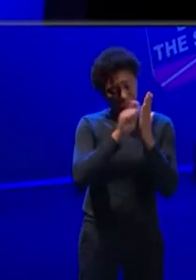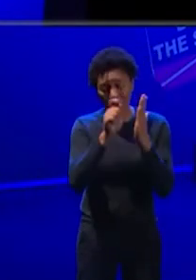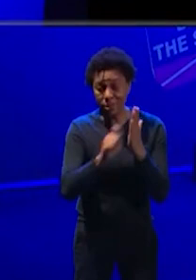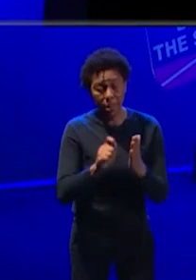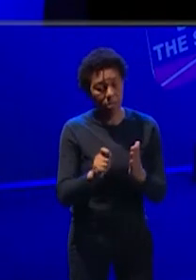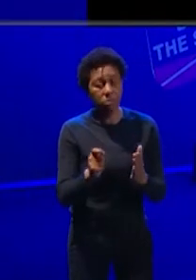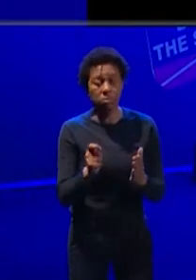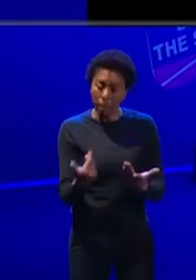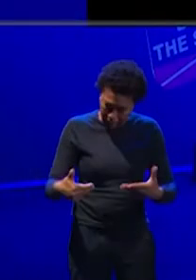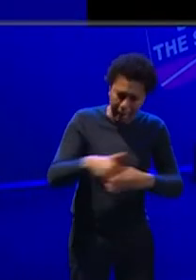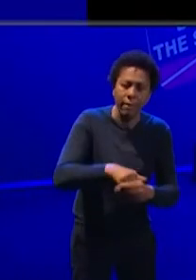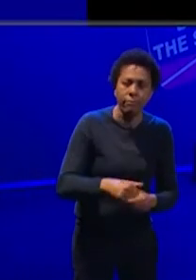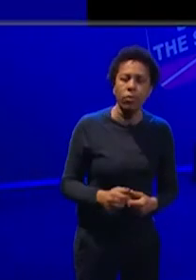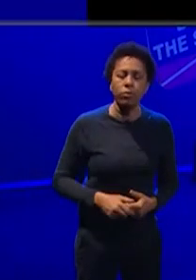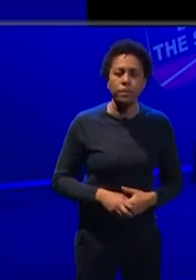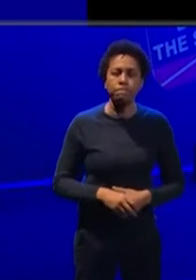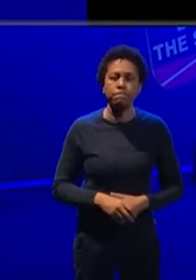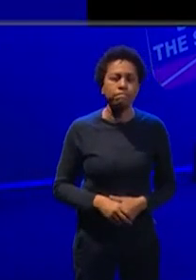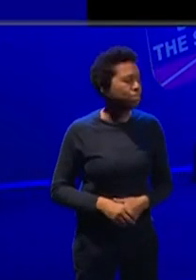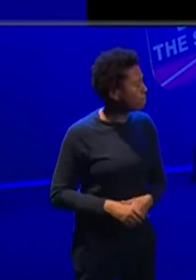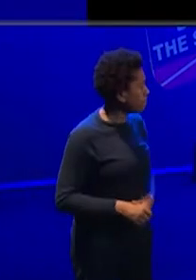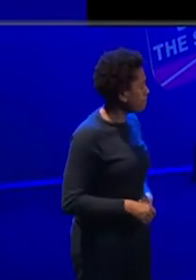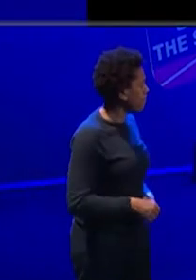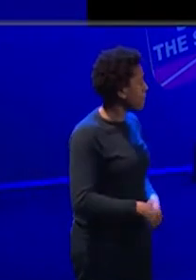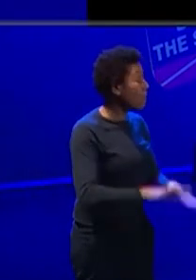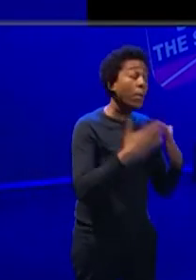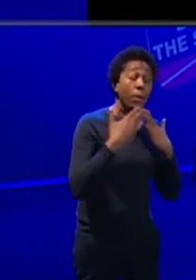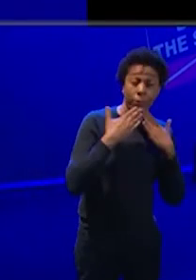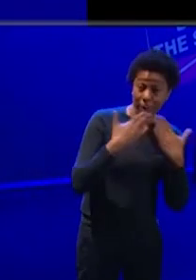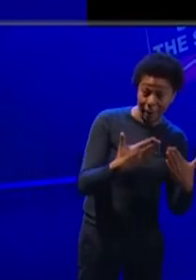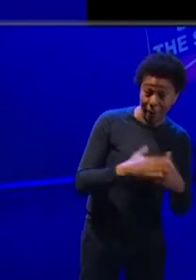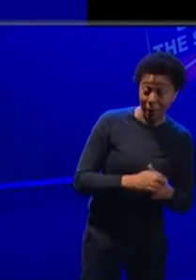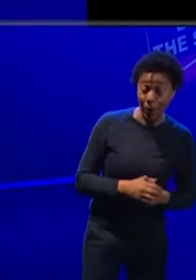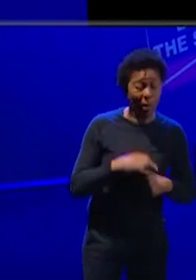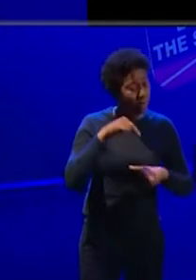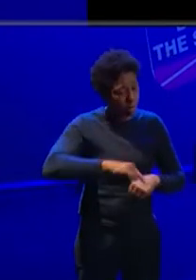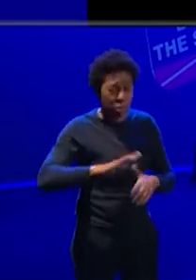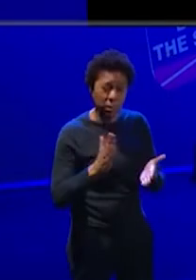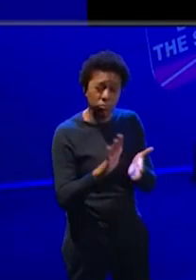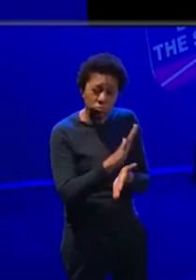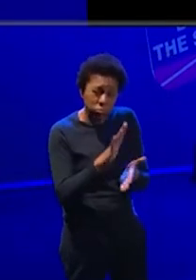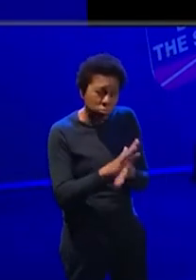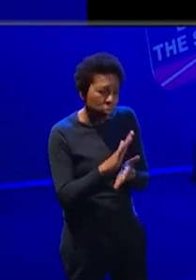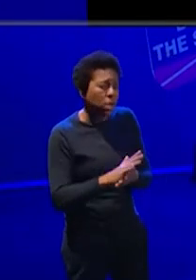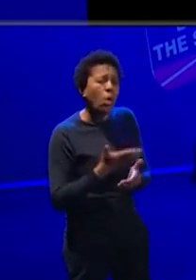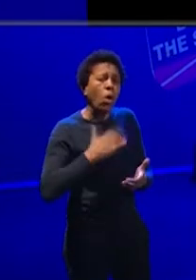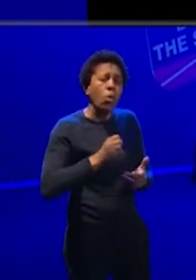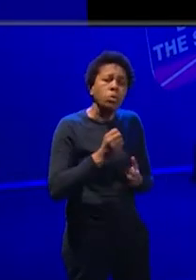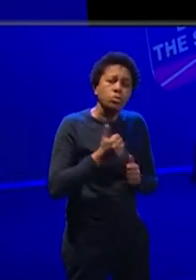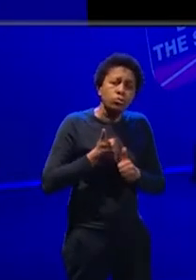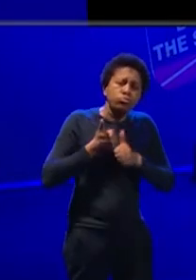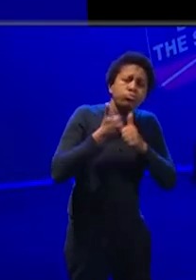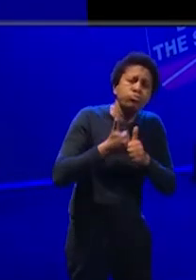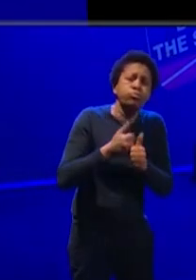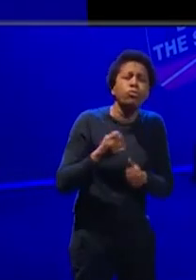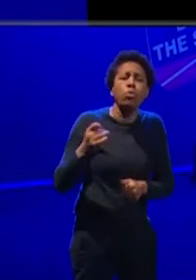Yeah. Thank you. Thank you very much, guys. This has been enjoyable. Just want to say thanks to our sponsors, White Light, for their kind